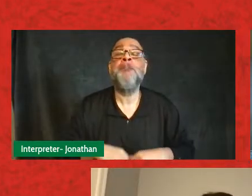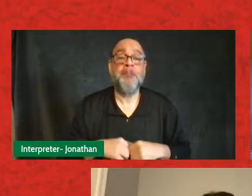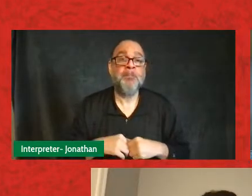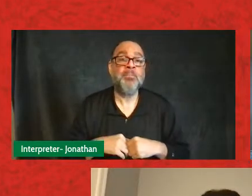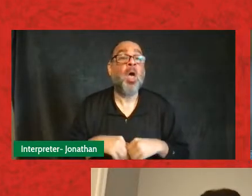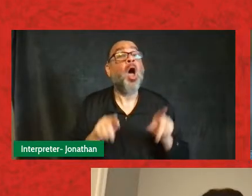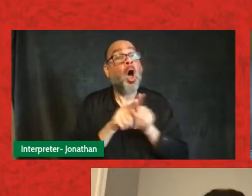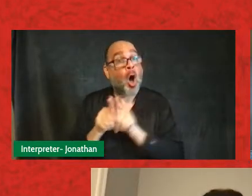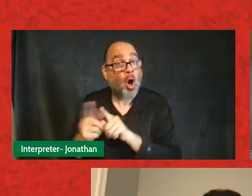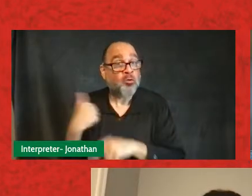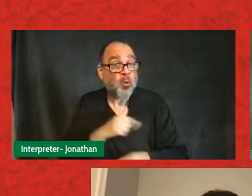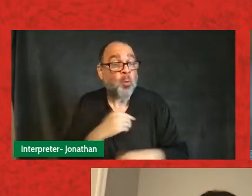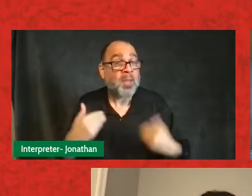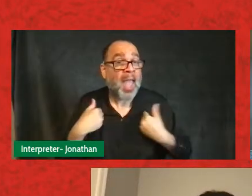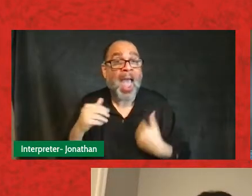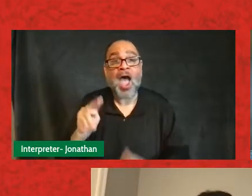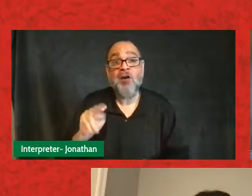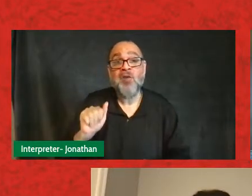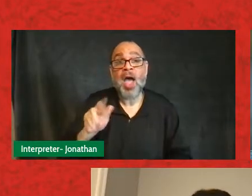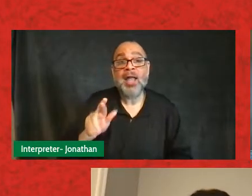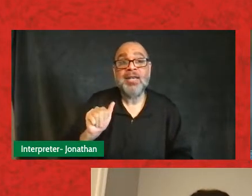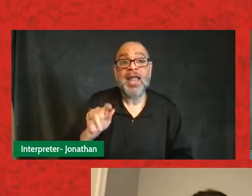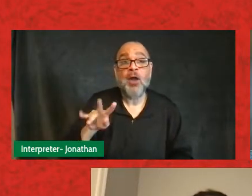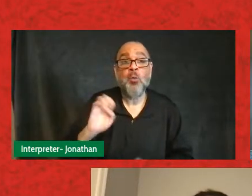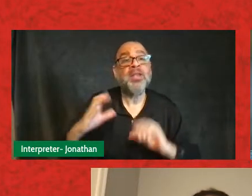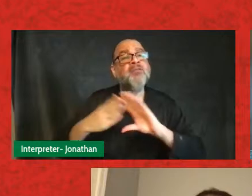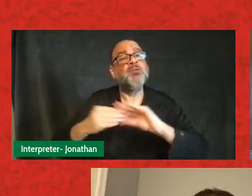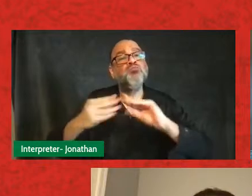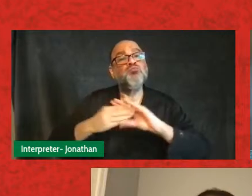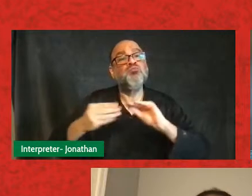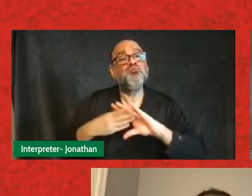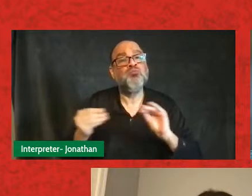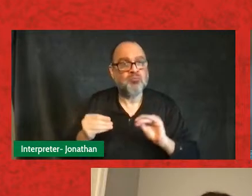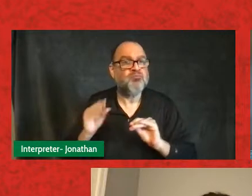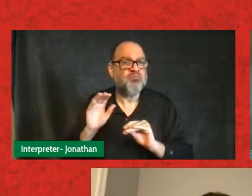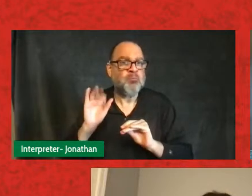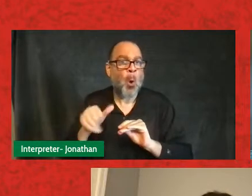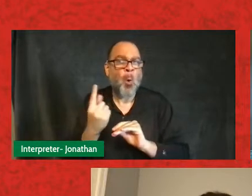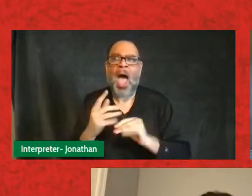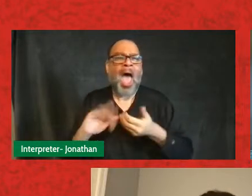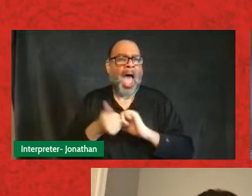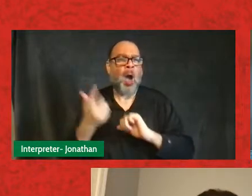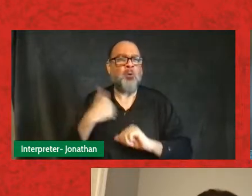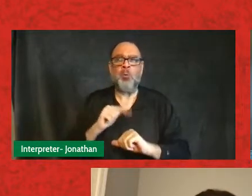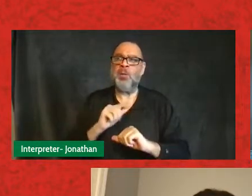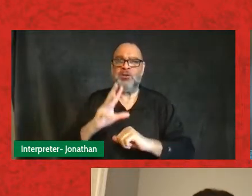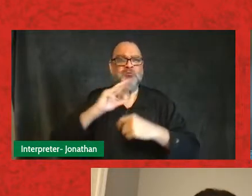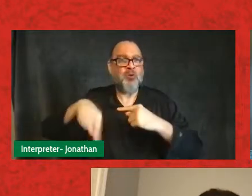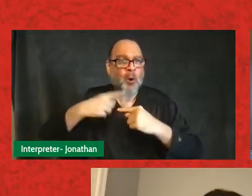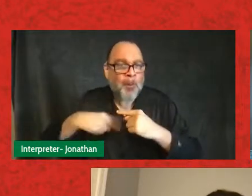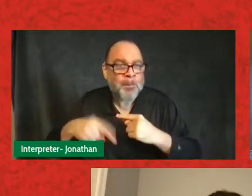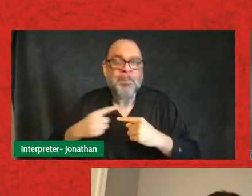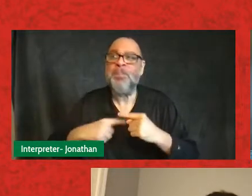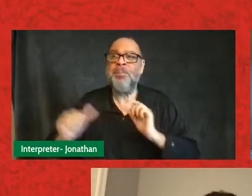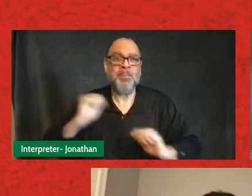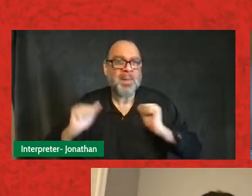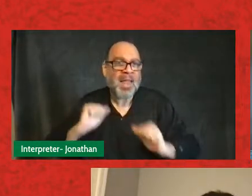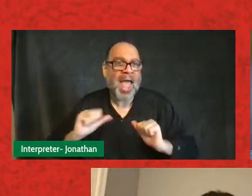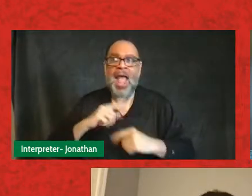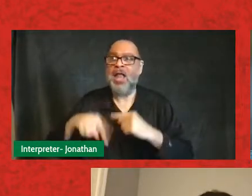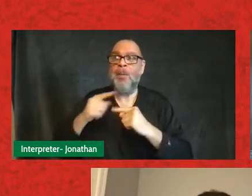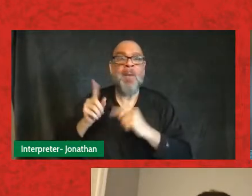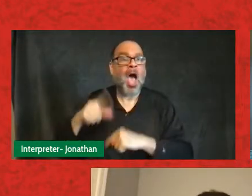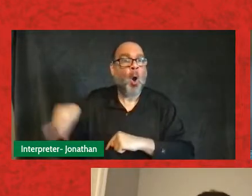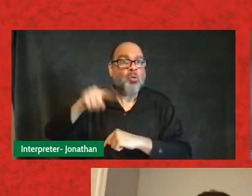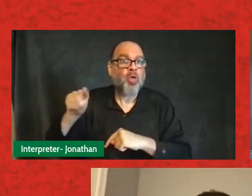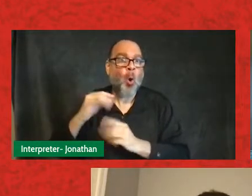what we call a narrative component, which is how do we tell stories about these plays and tell stories about these incredible artists? And then the